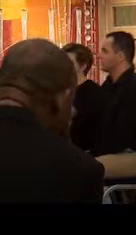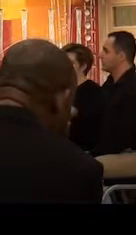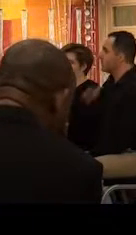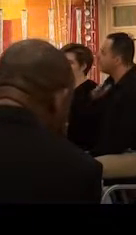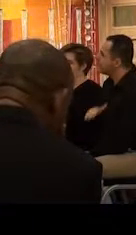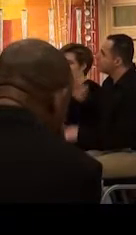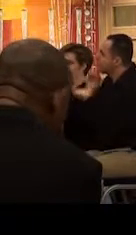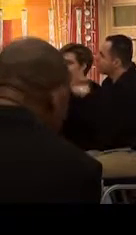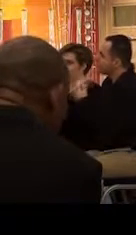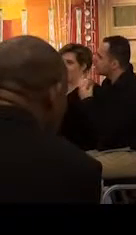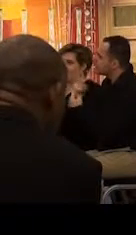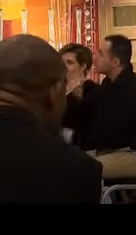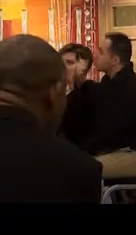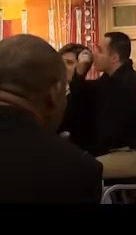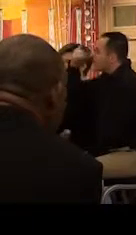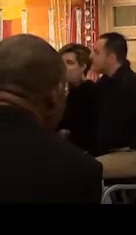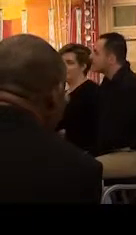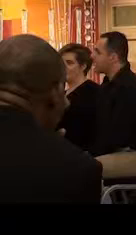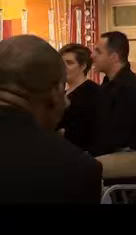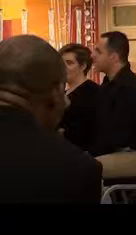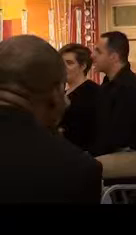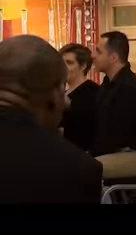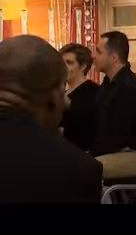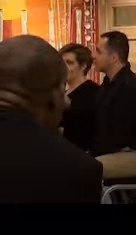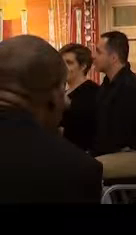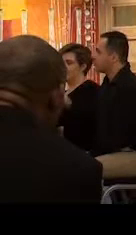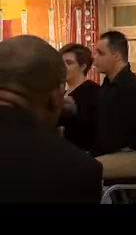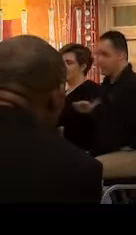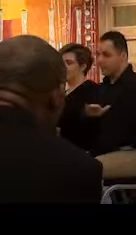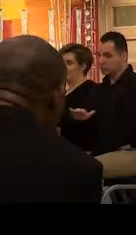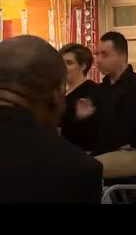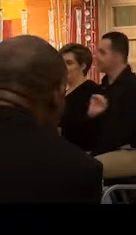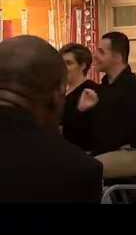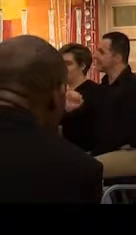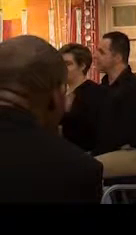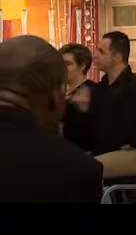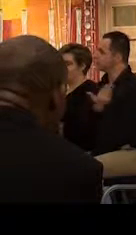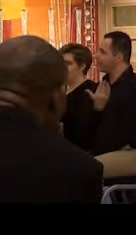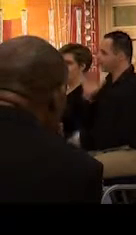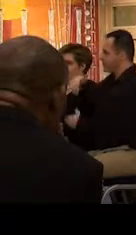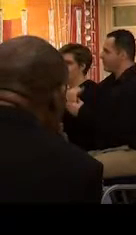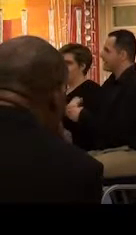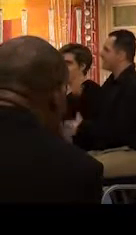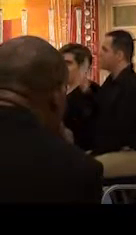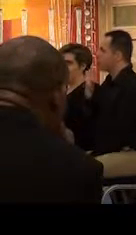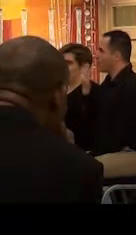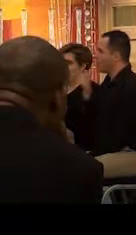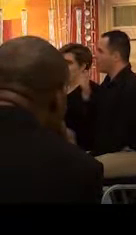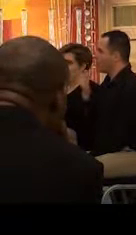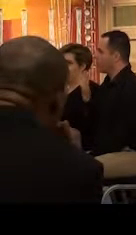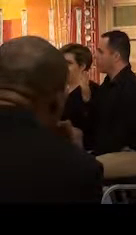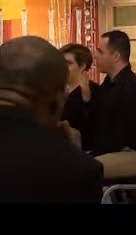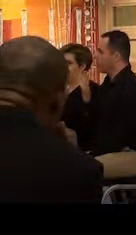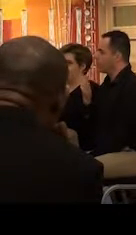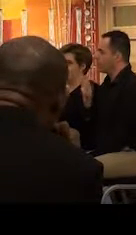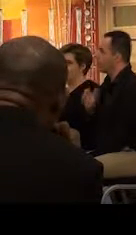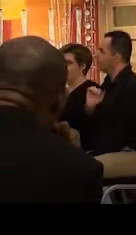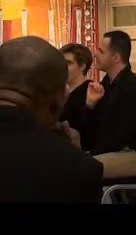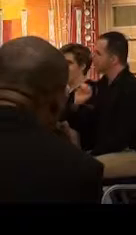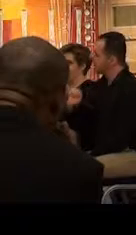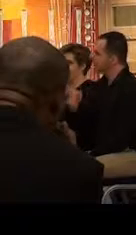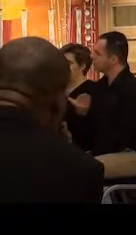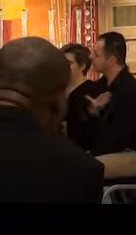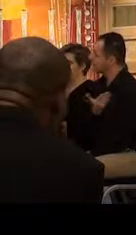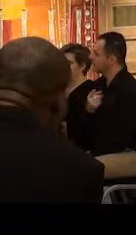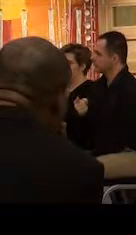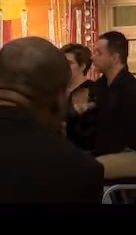is not his right to keep somebody out, a child out. That child has a right to be there and